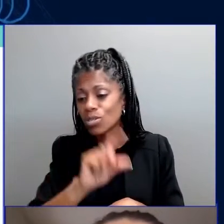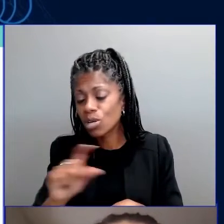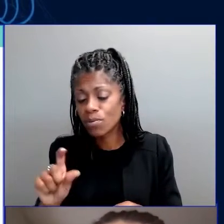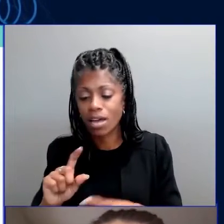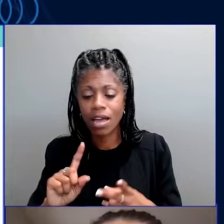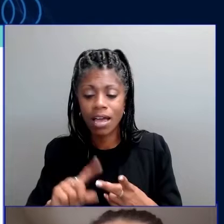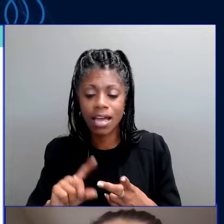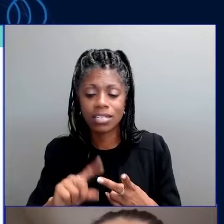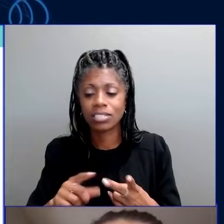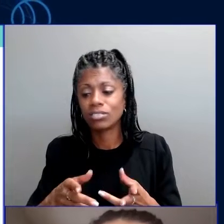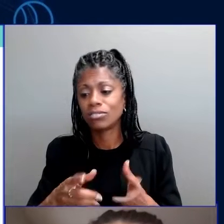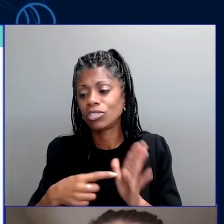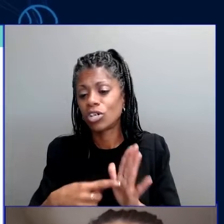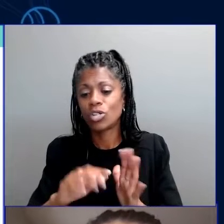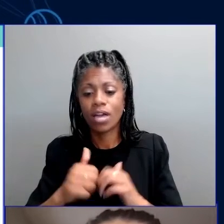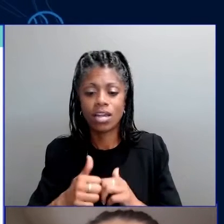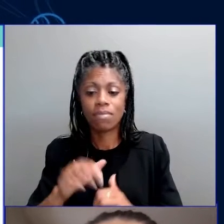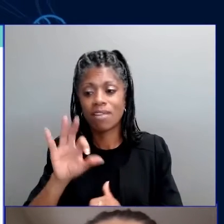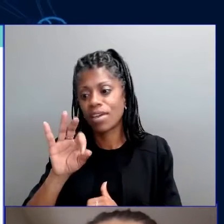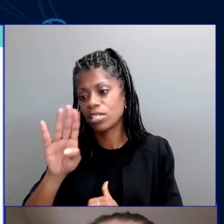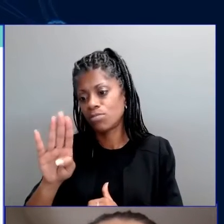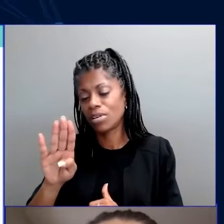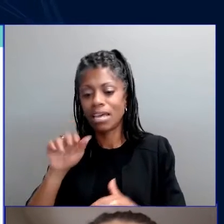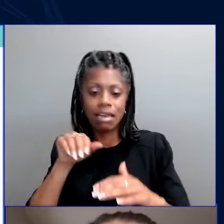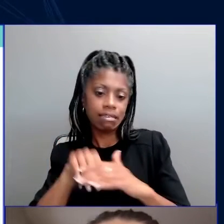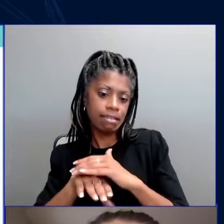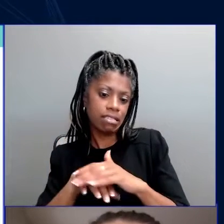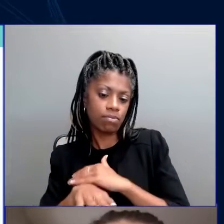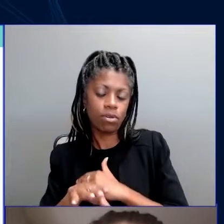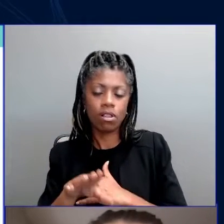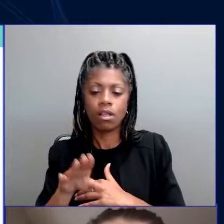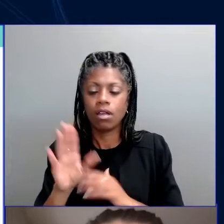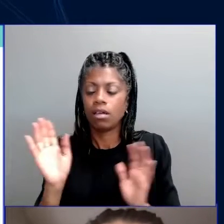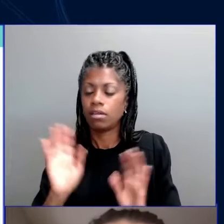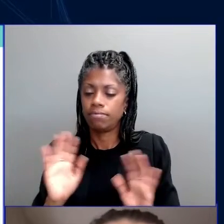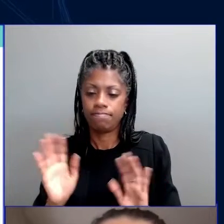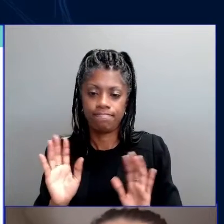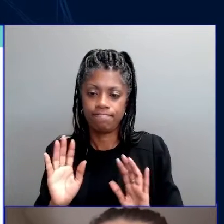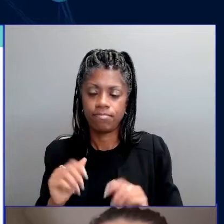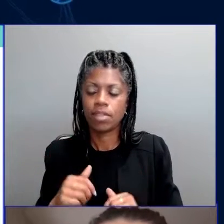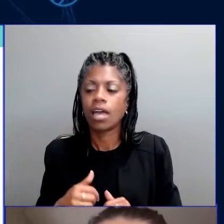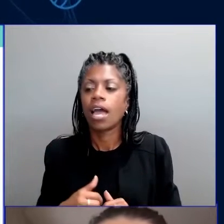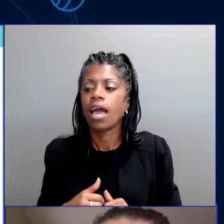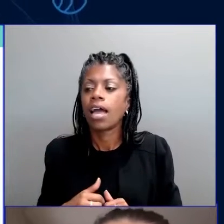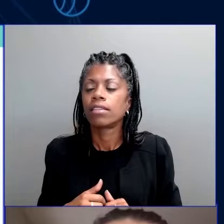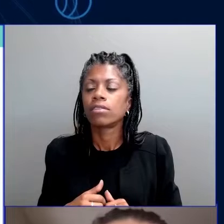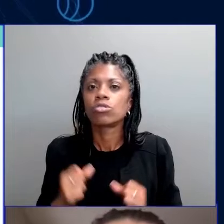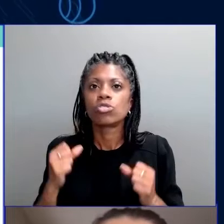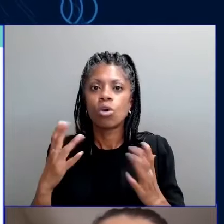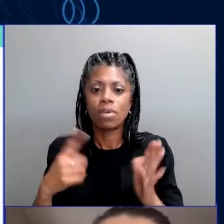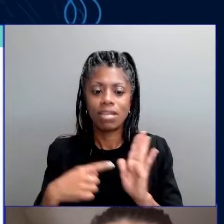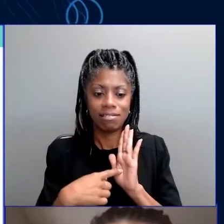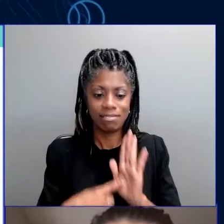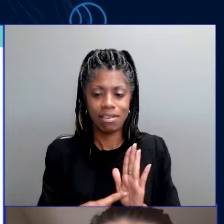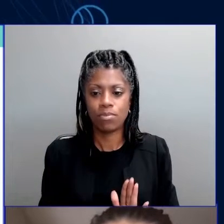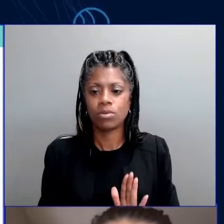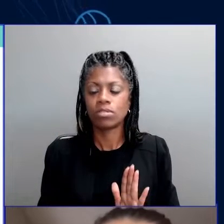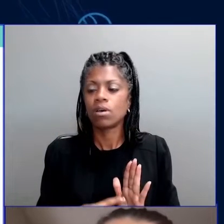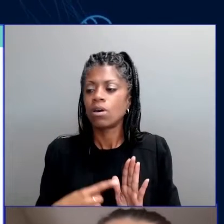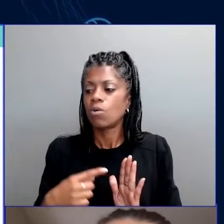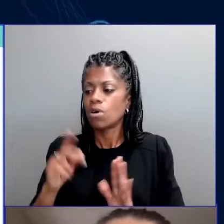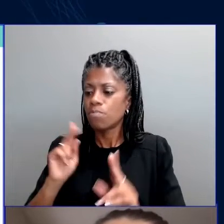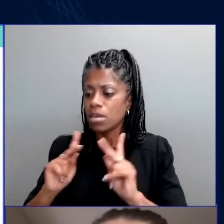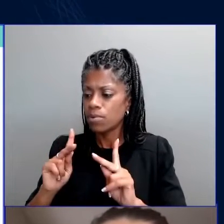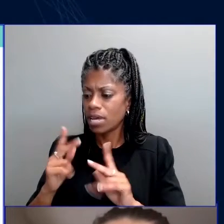about far too many organizations who use disabled people as tools and props to elicit sympathy,